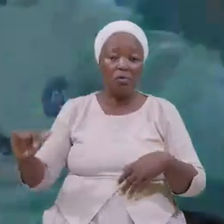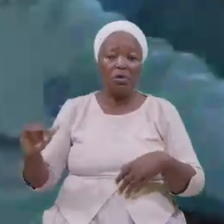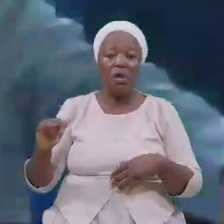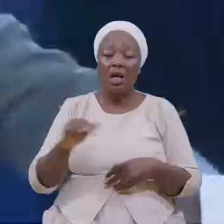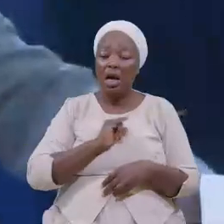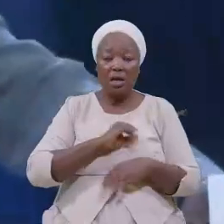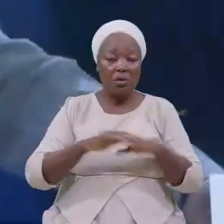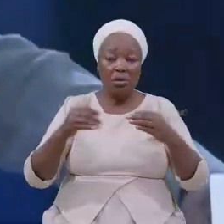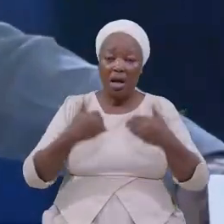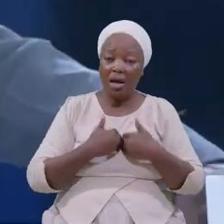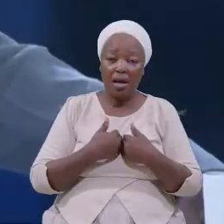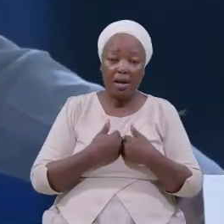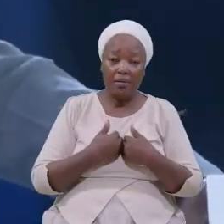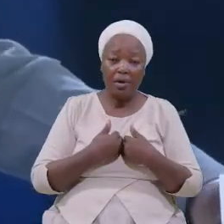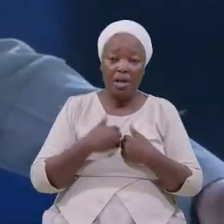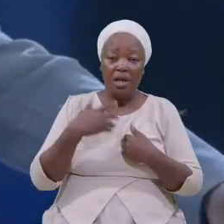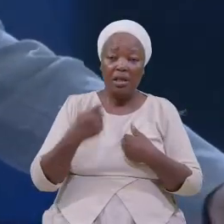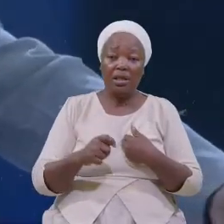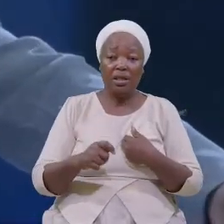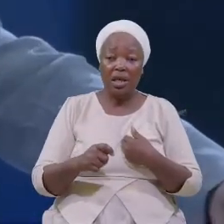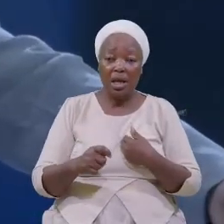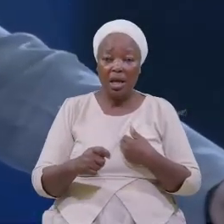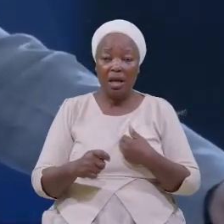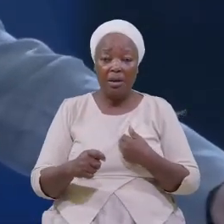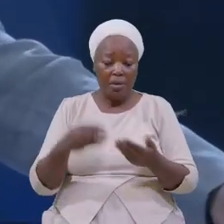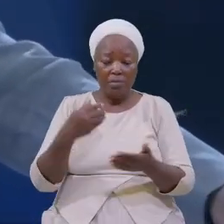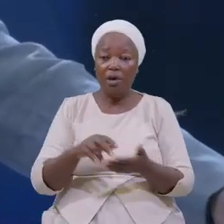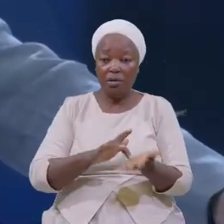I don't have the tablet or the pills.